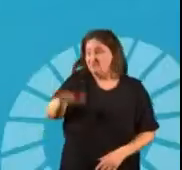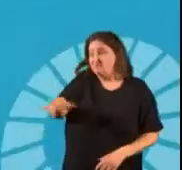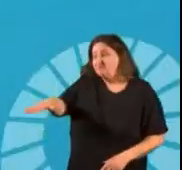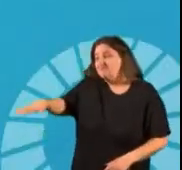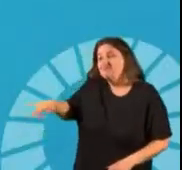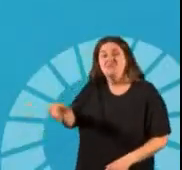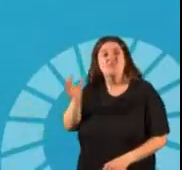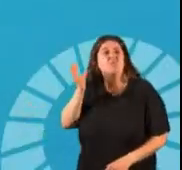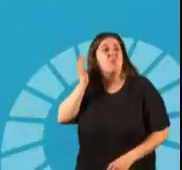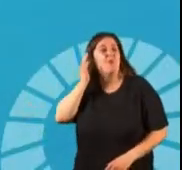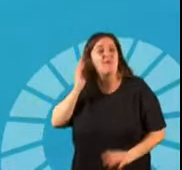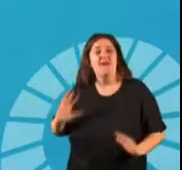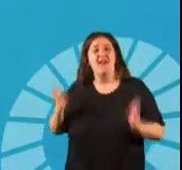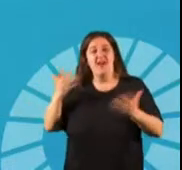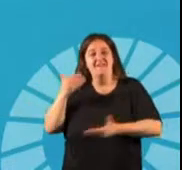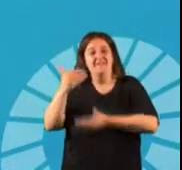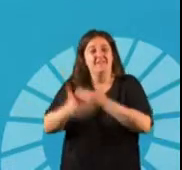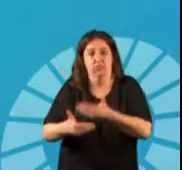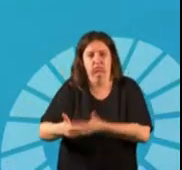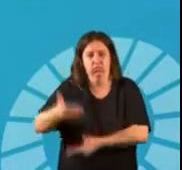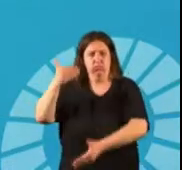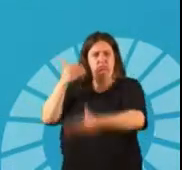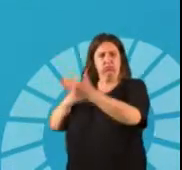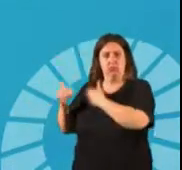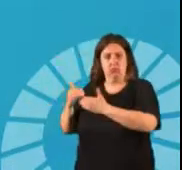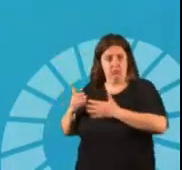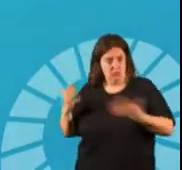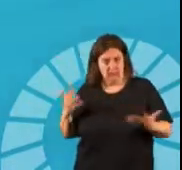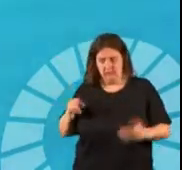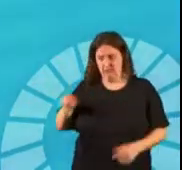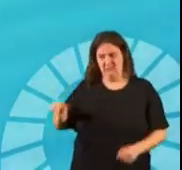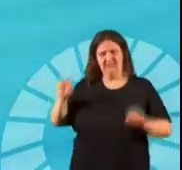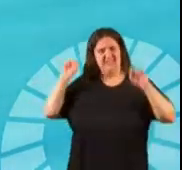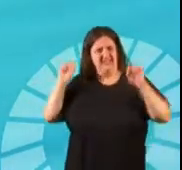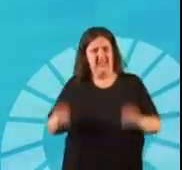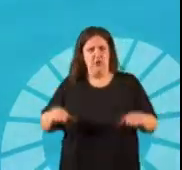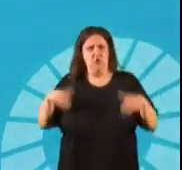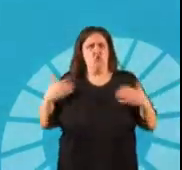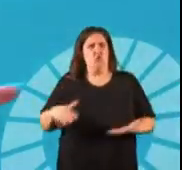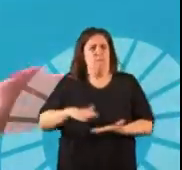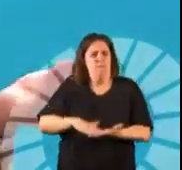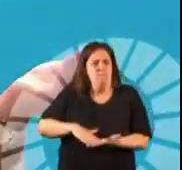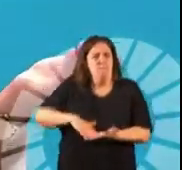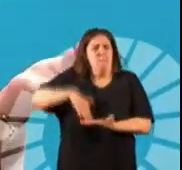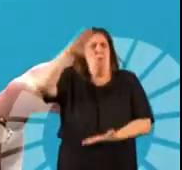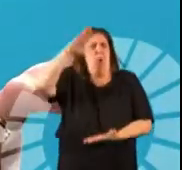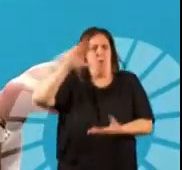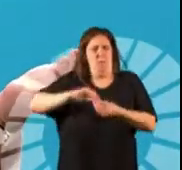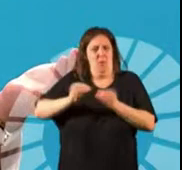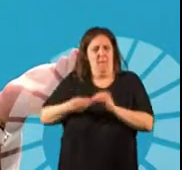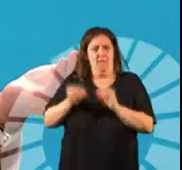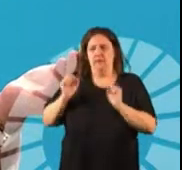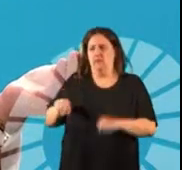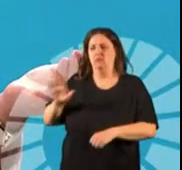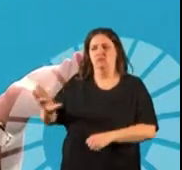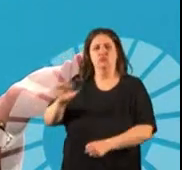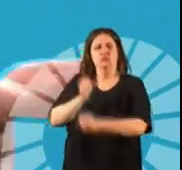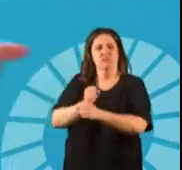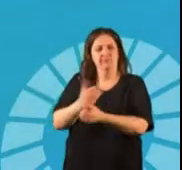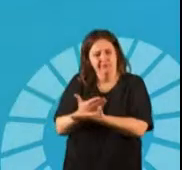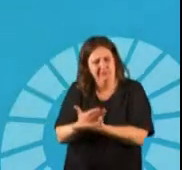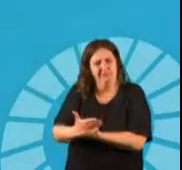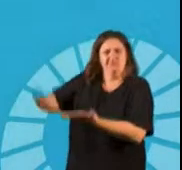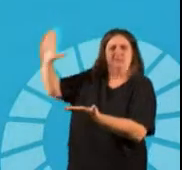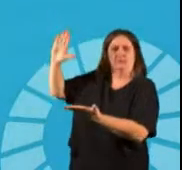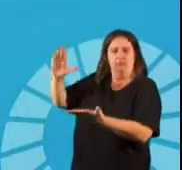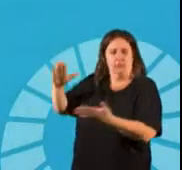We're hardly even counting the informal sector. Childcare is one of the most enormous barriers that women